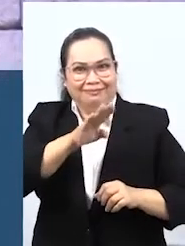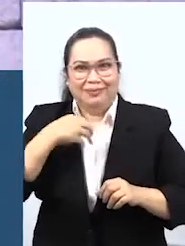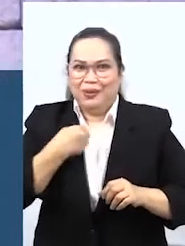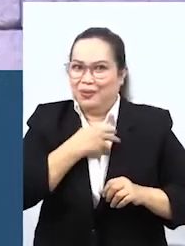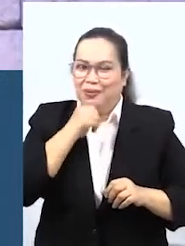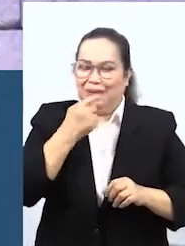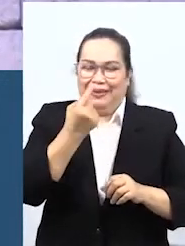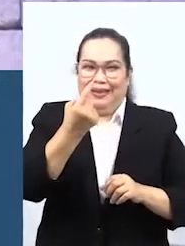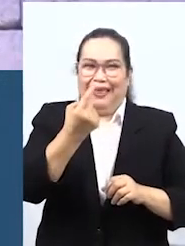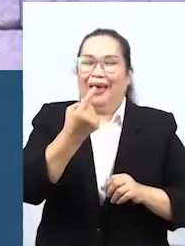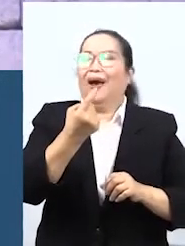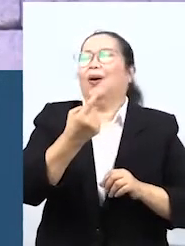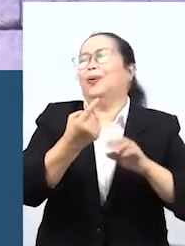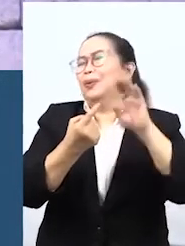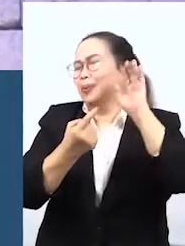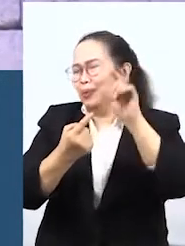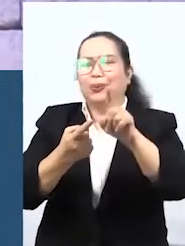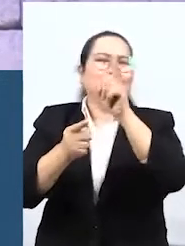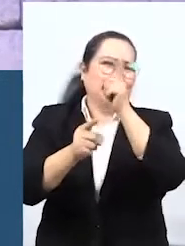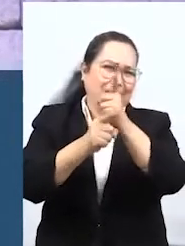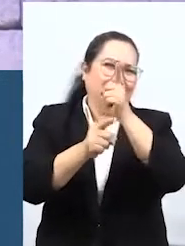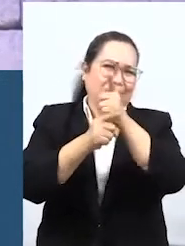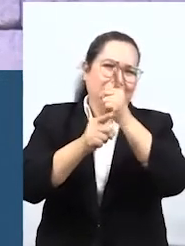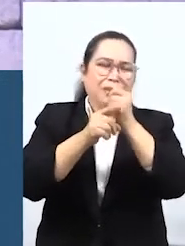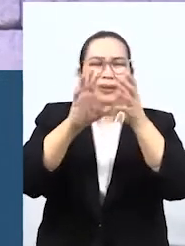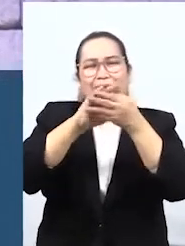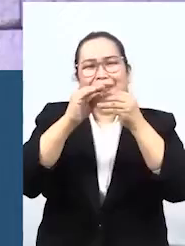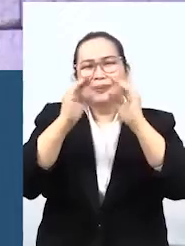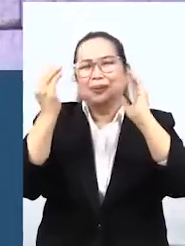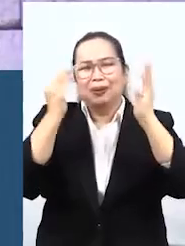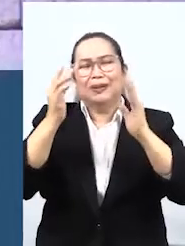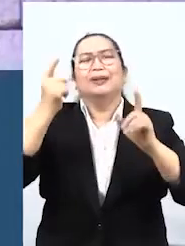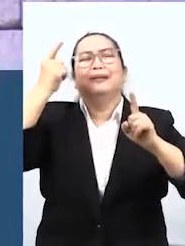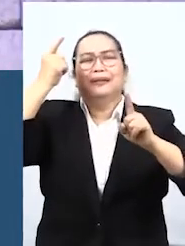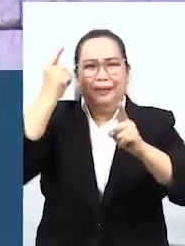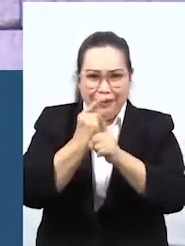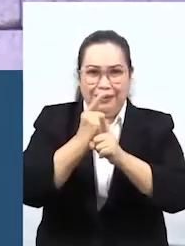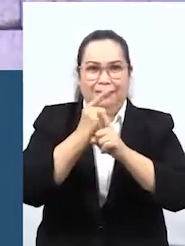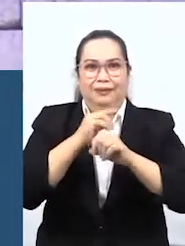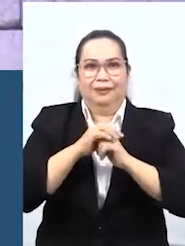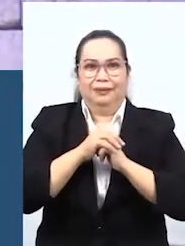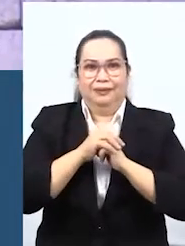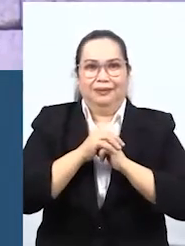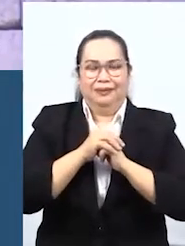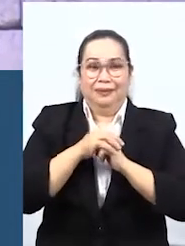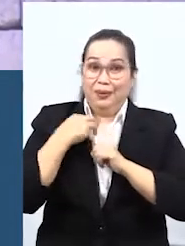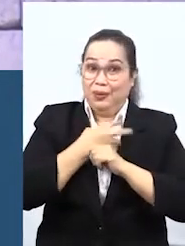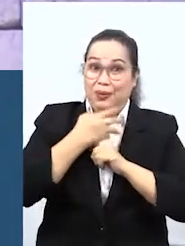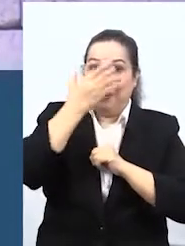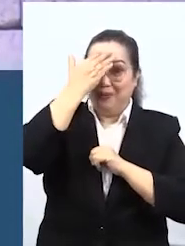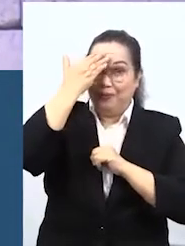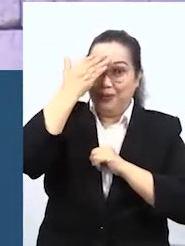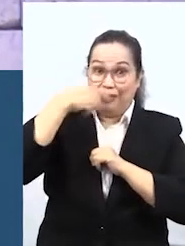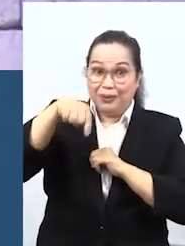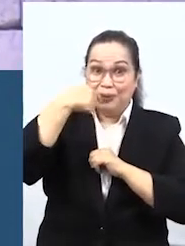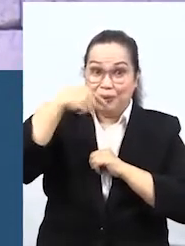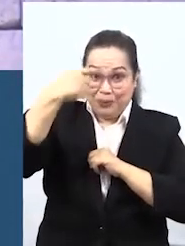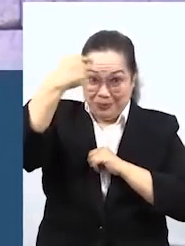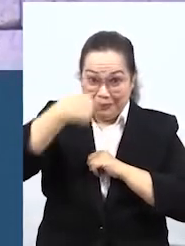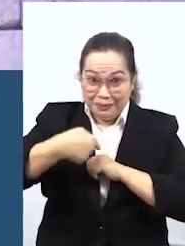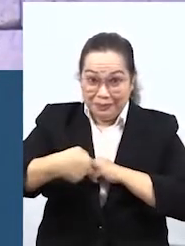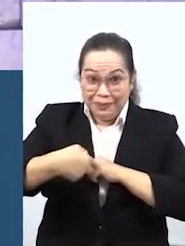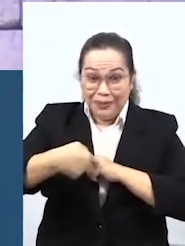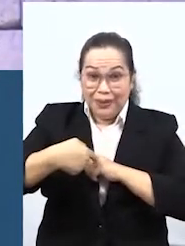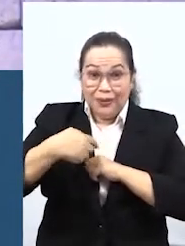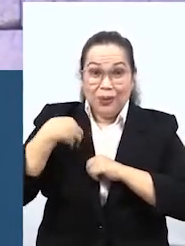alone that's the point of the parable Ang galing we tend to forget kasi who we are we are